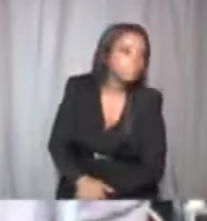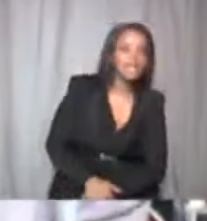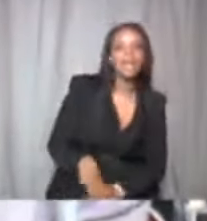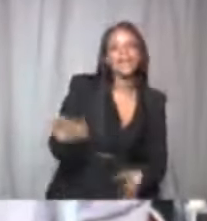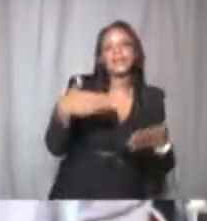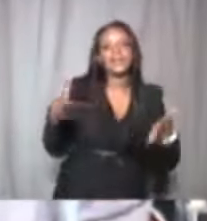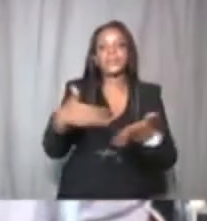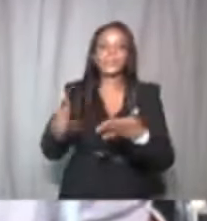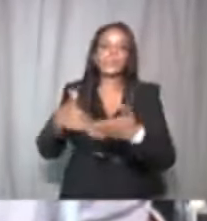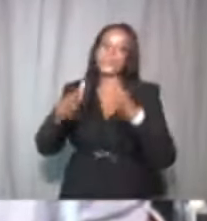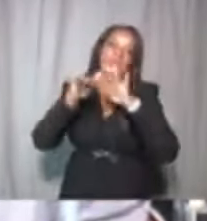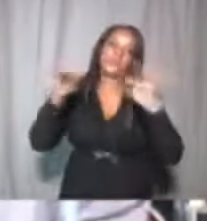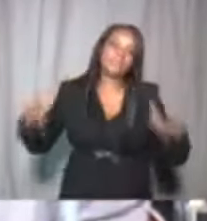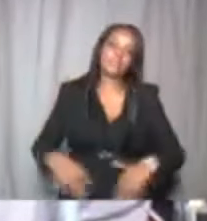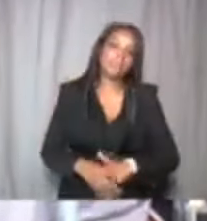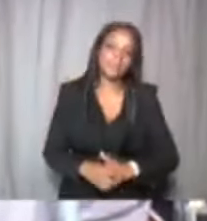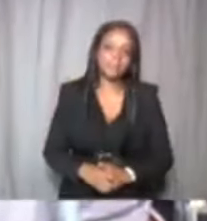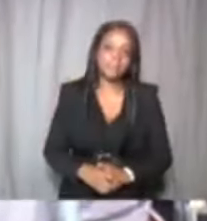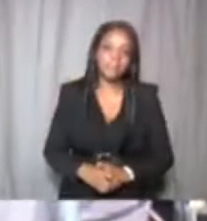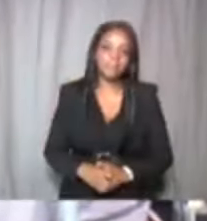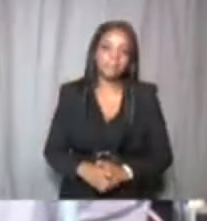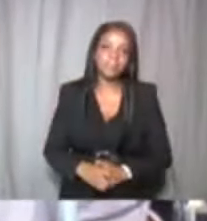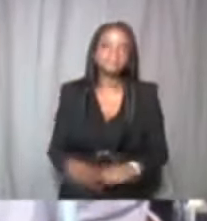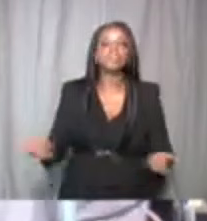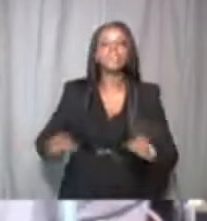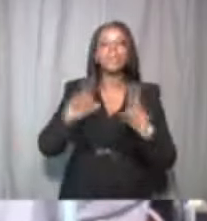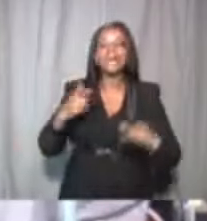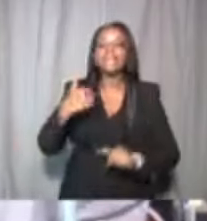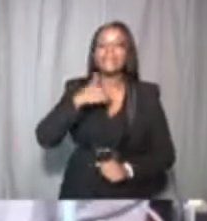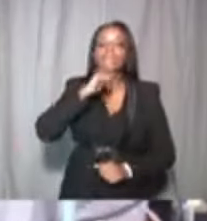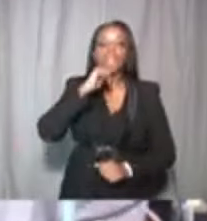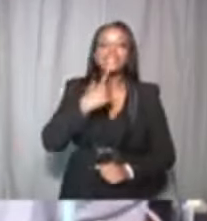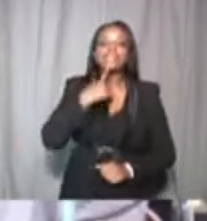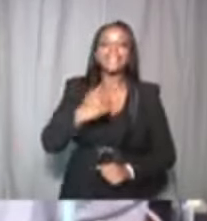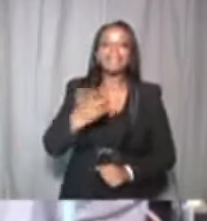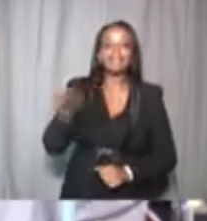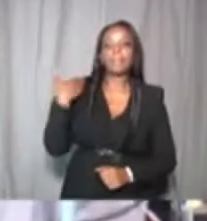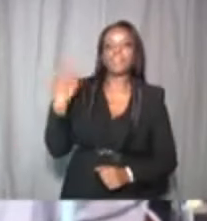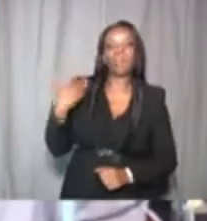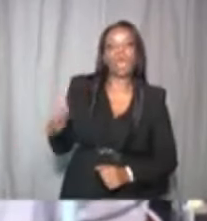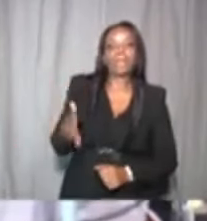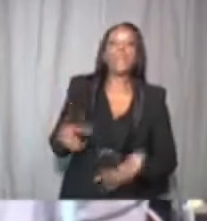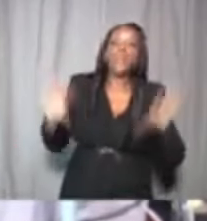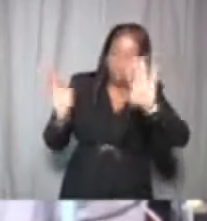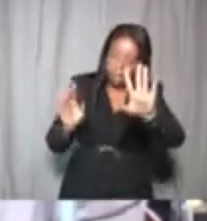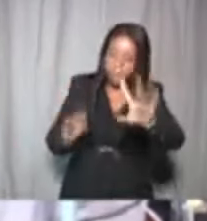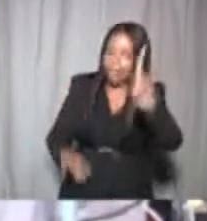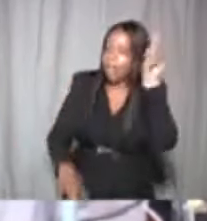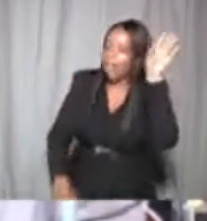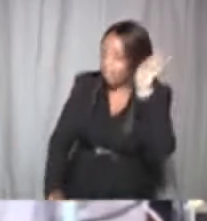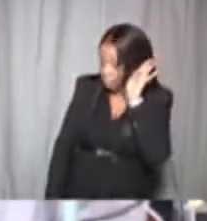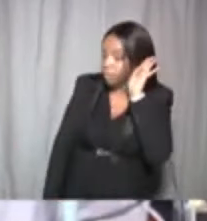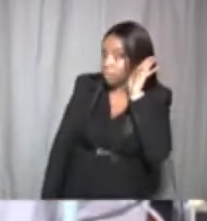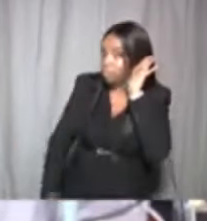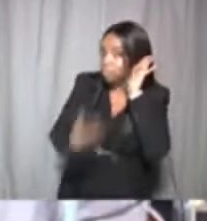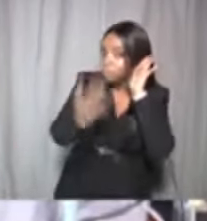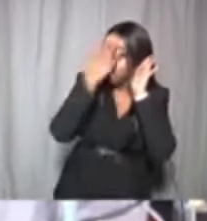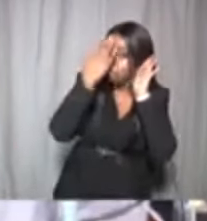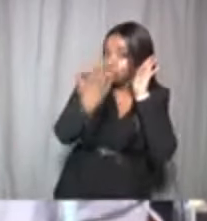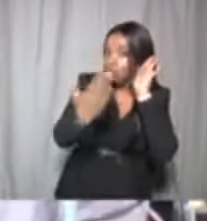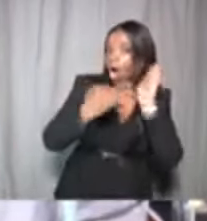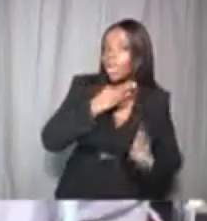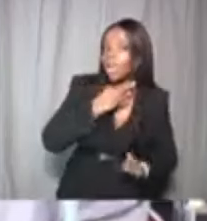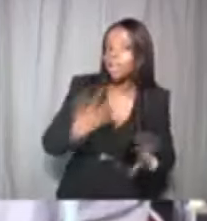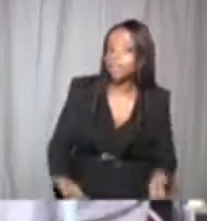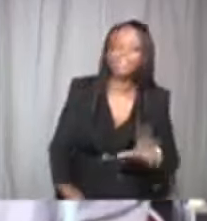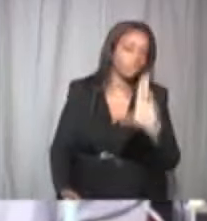will do, I'm not saying they were not here. Just listen. If you understand English, if